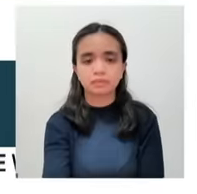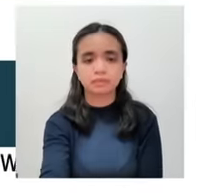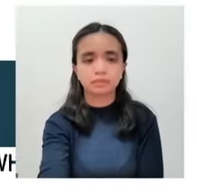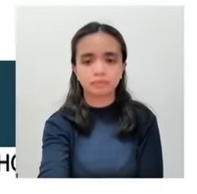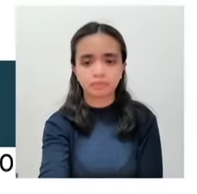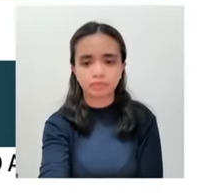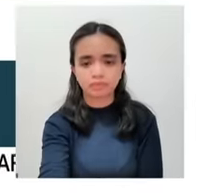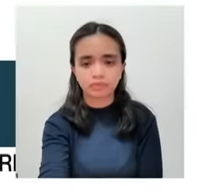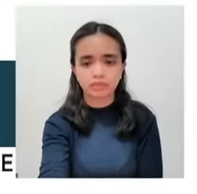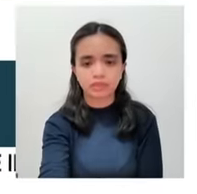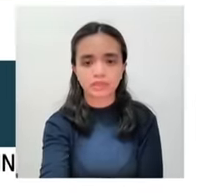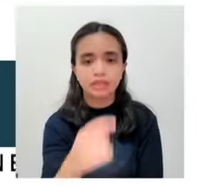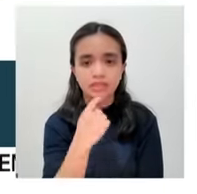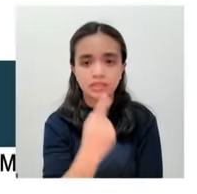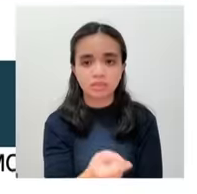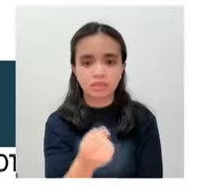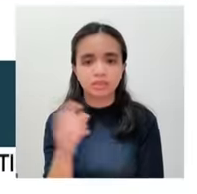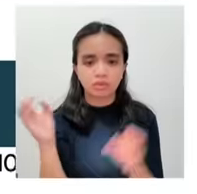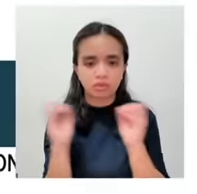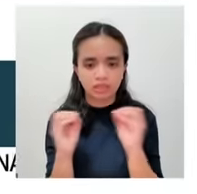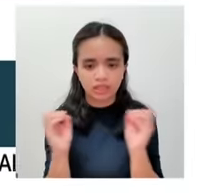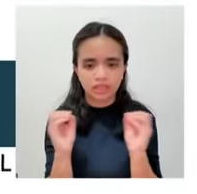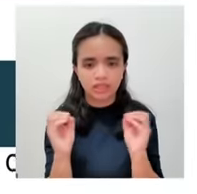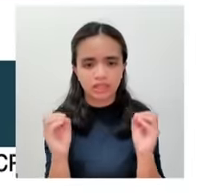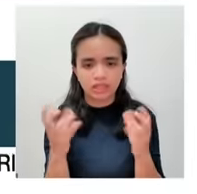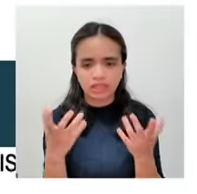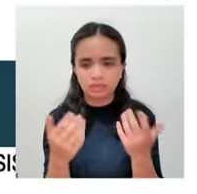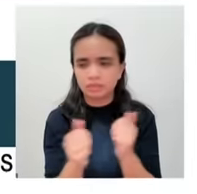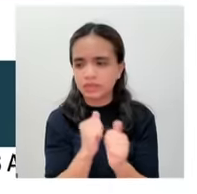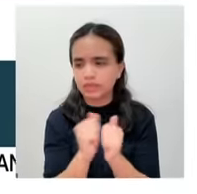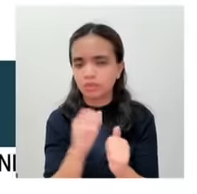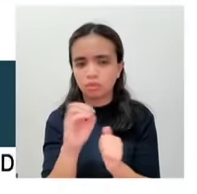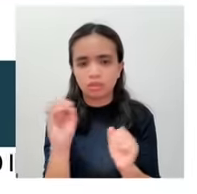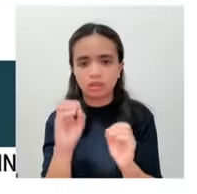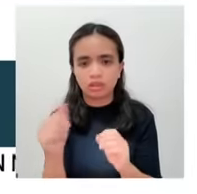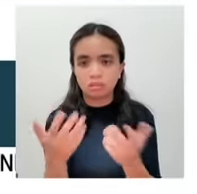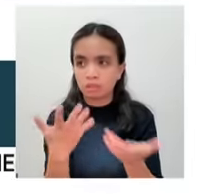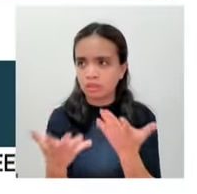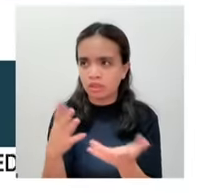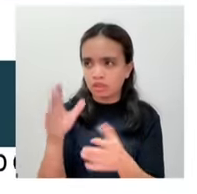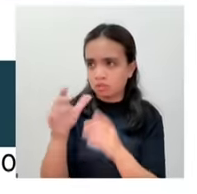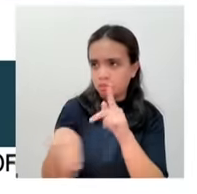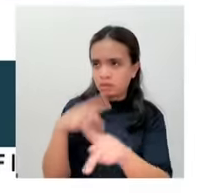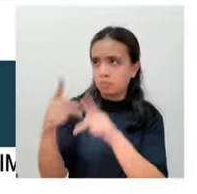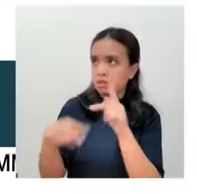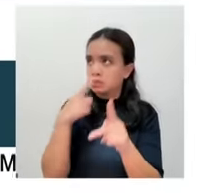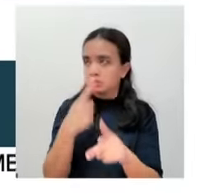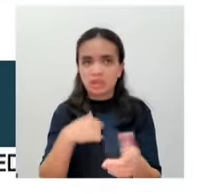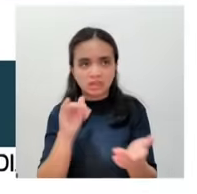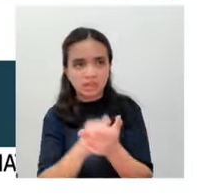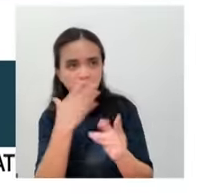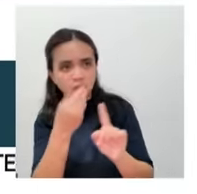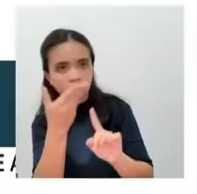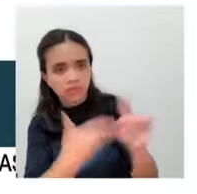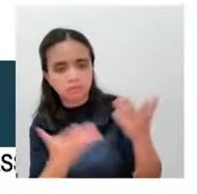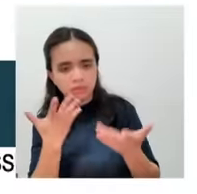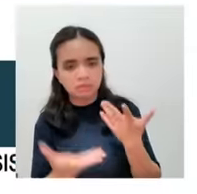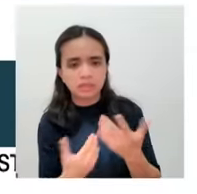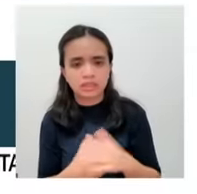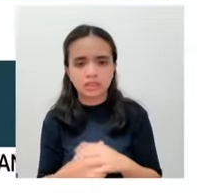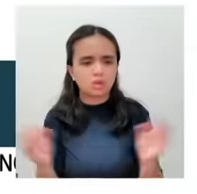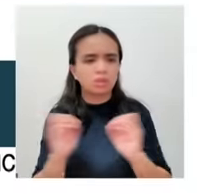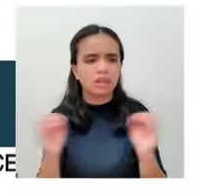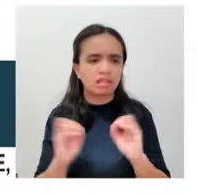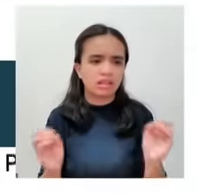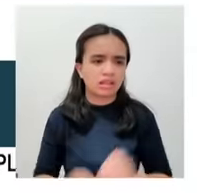as they would say, walang keme. Kasi yung people, huwag baka sabihin ng tao, ganito ako. Huwag baka mapintasan ako. Wala siyang